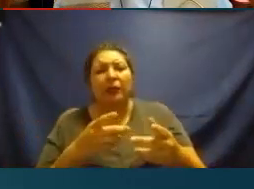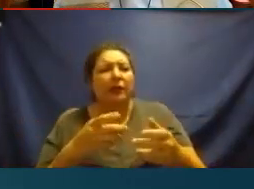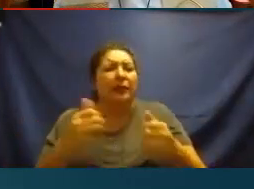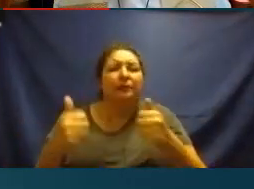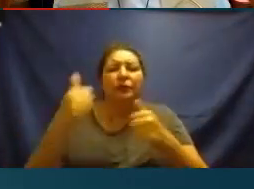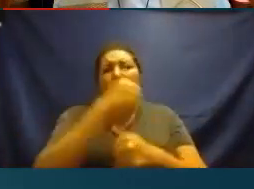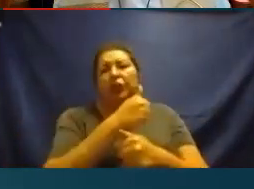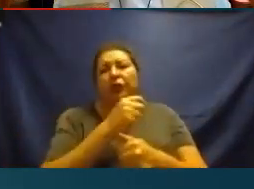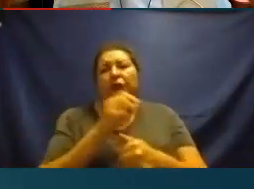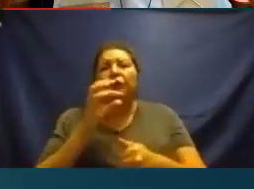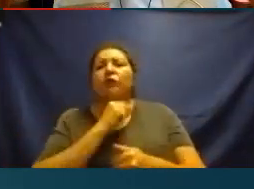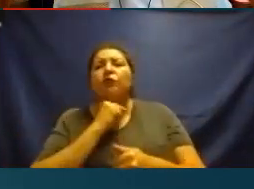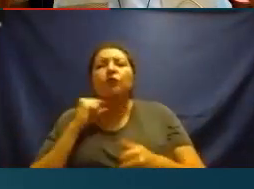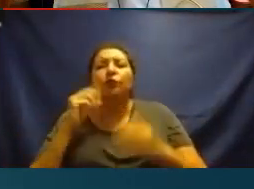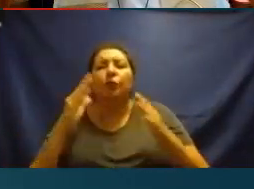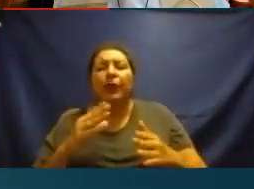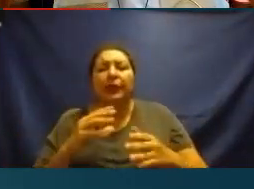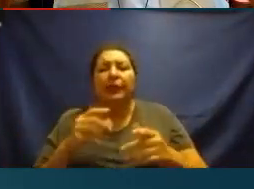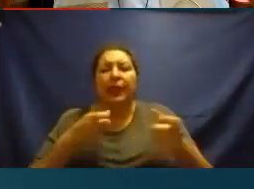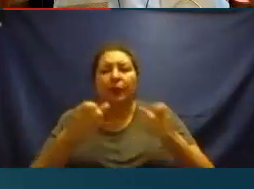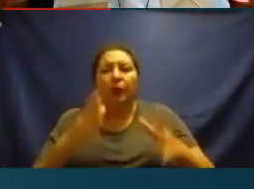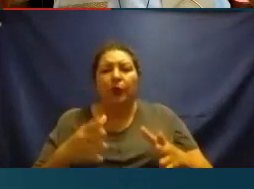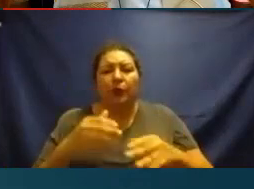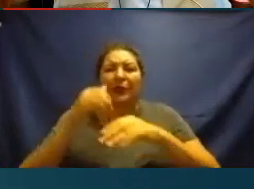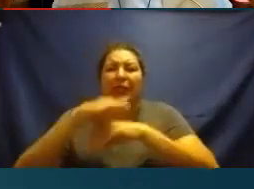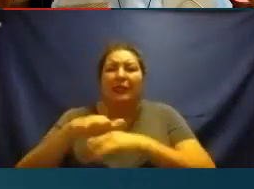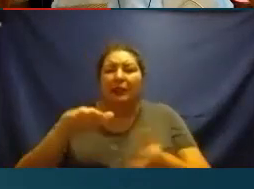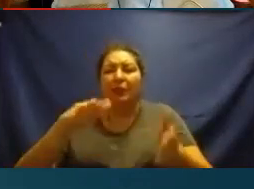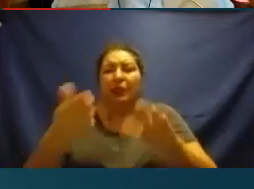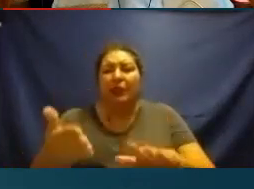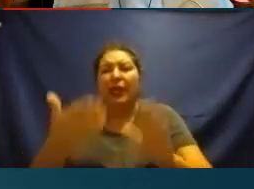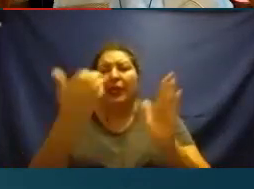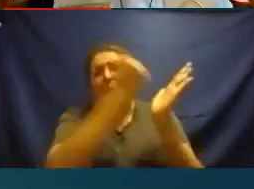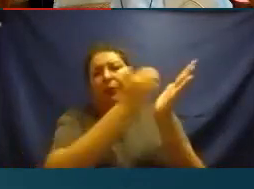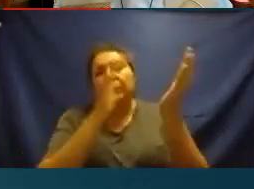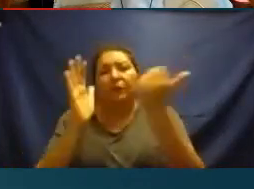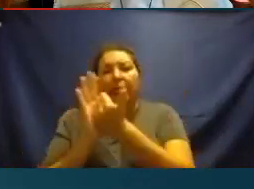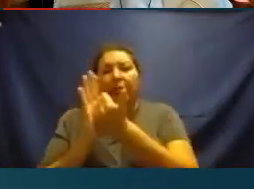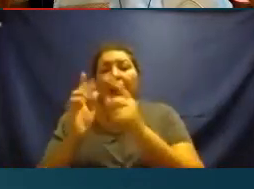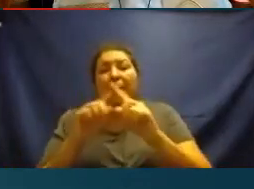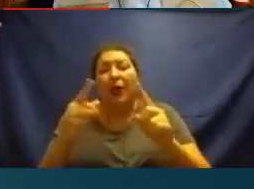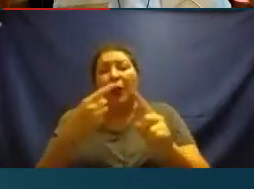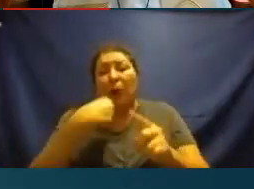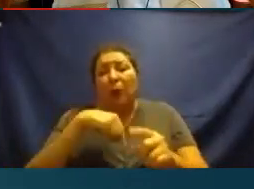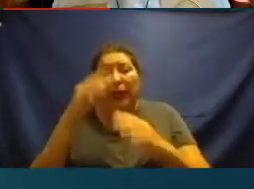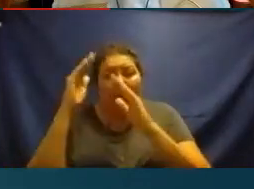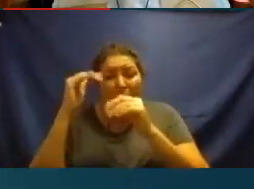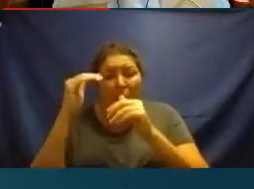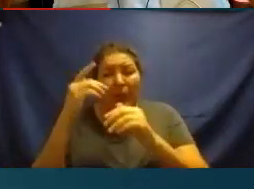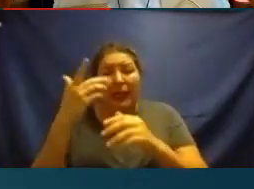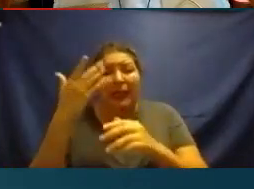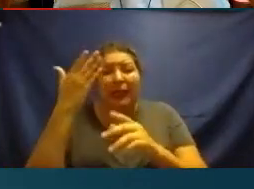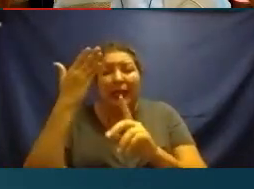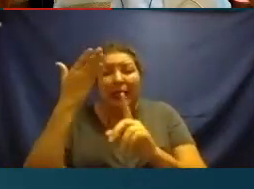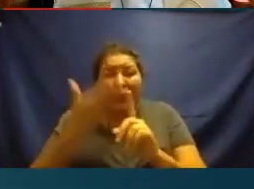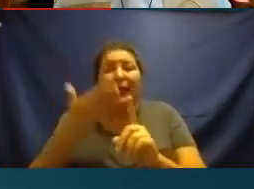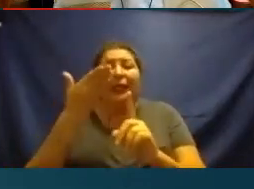be condemned to death and crucified him. But we had hoped that he was the one to redeem